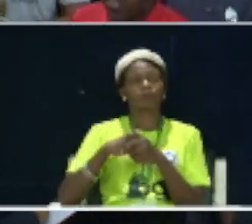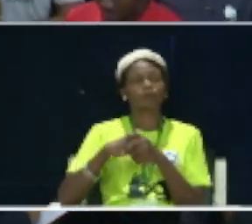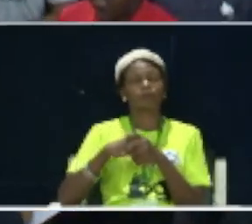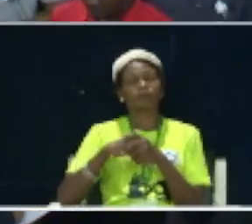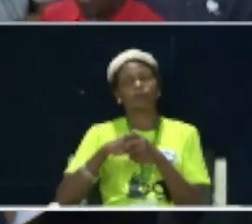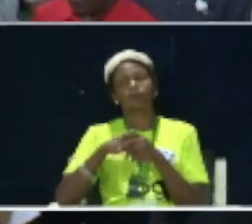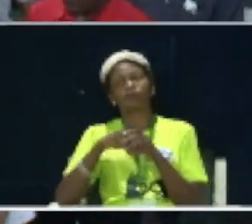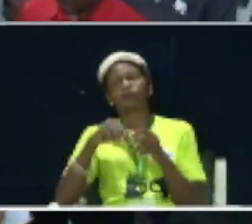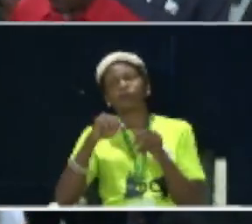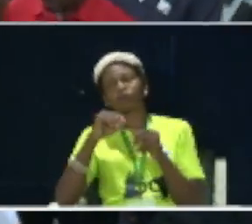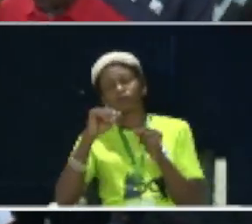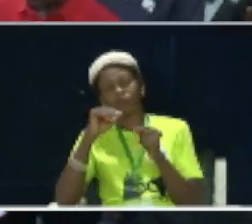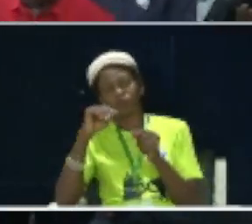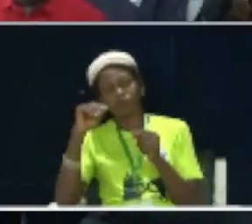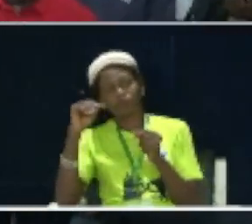the